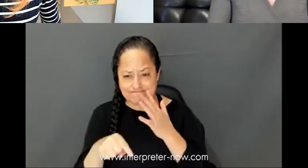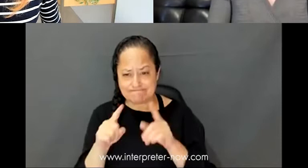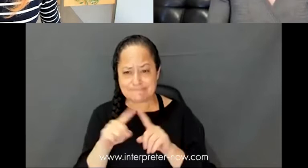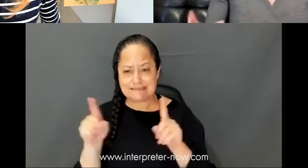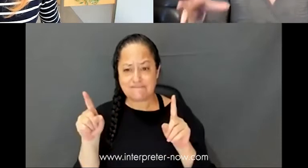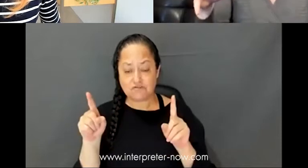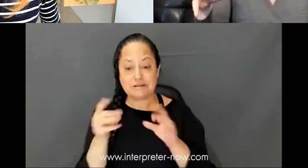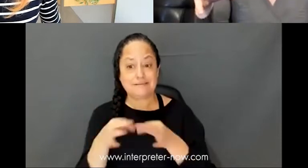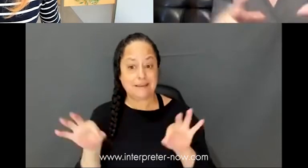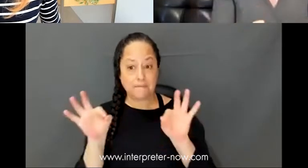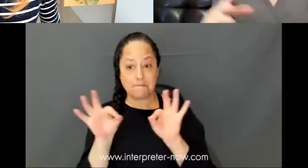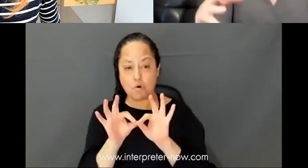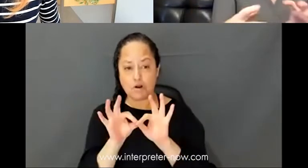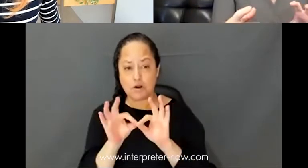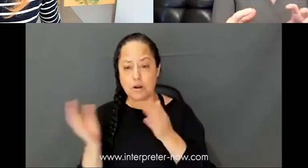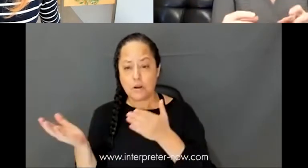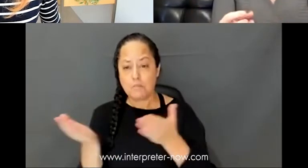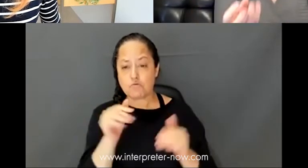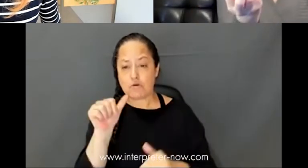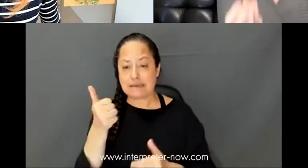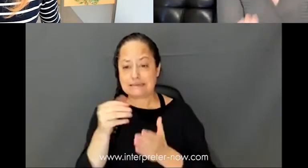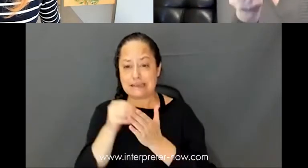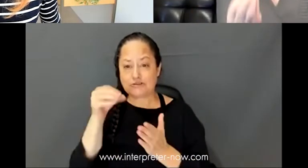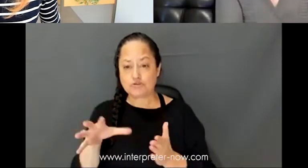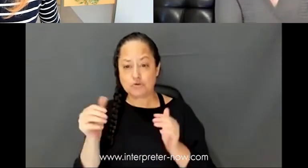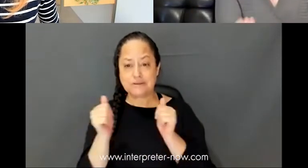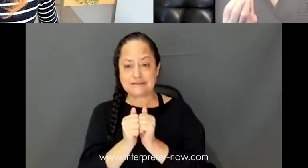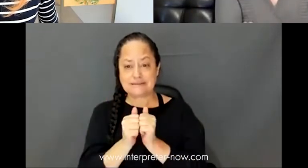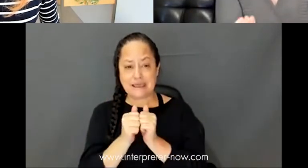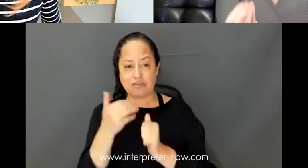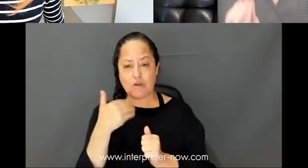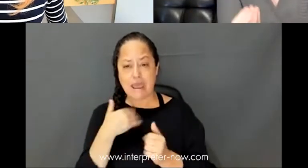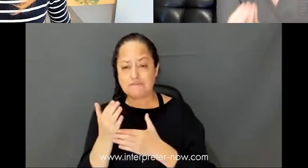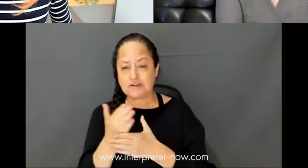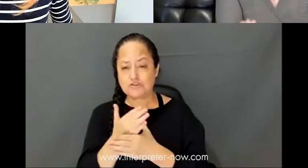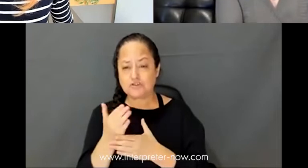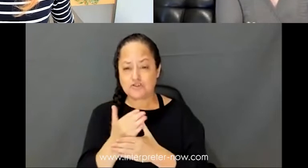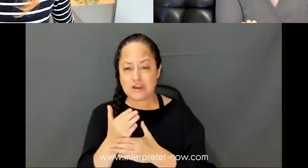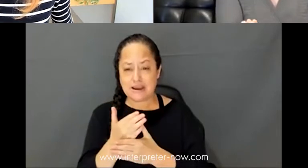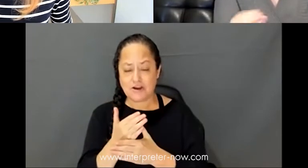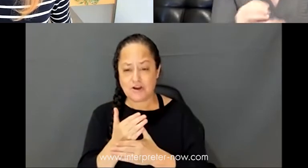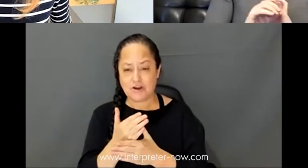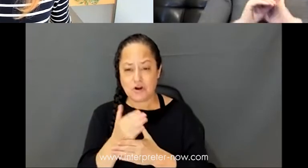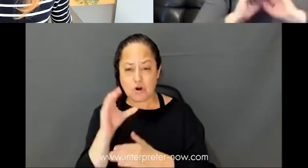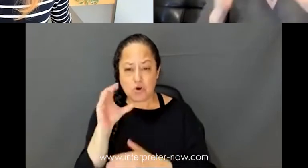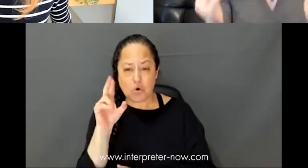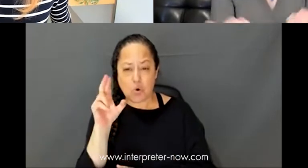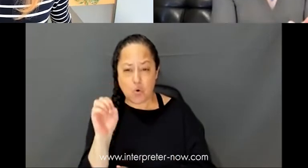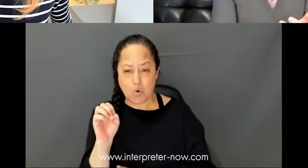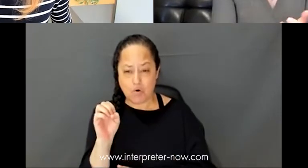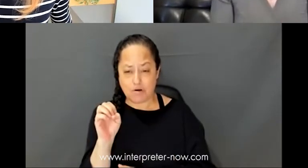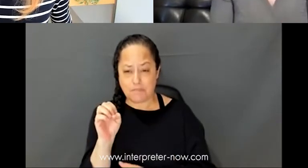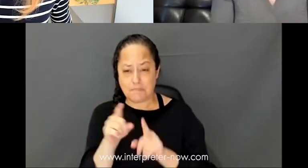important. And when you bring 10 students together that have sort of some shared core, but